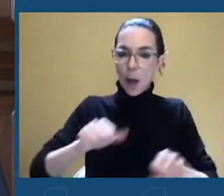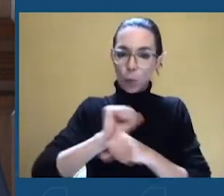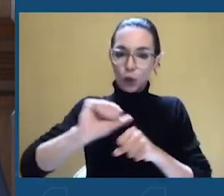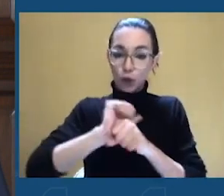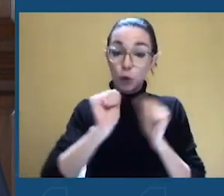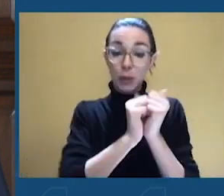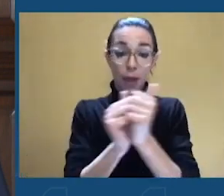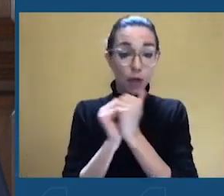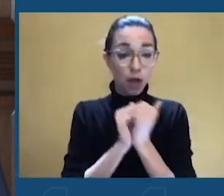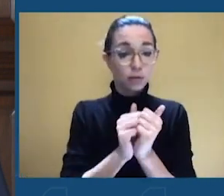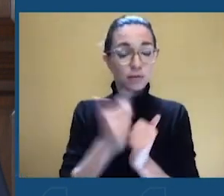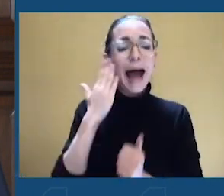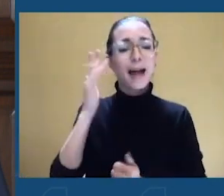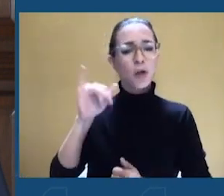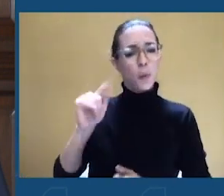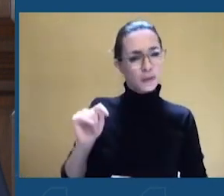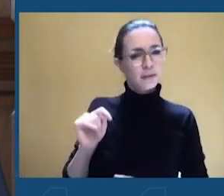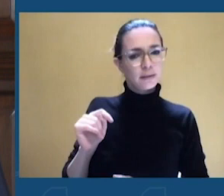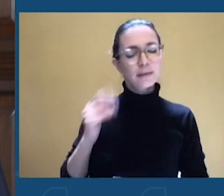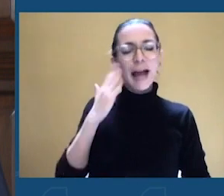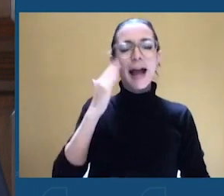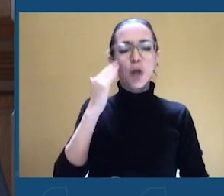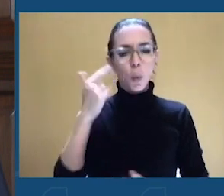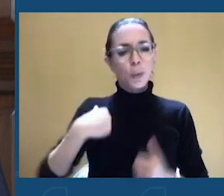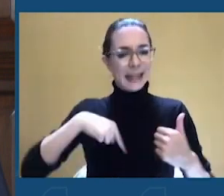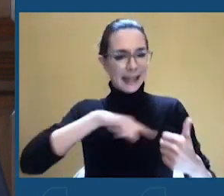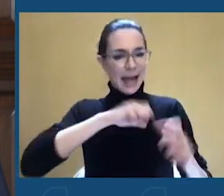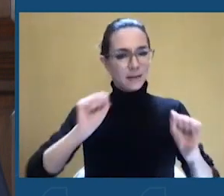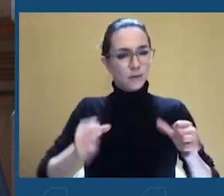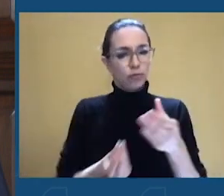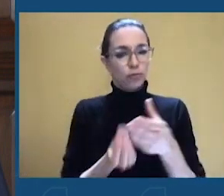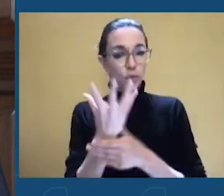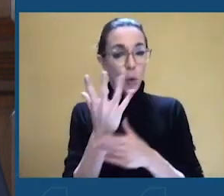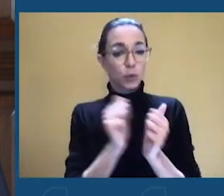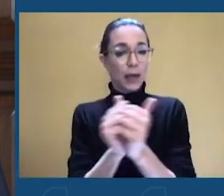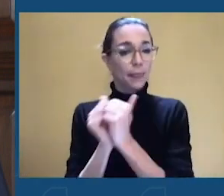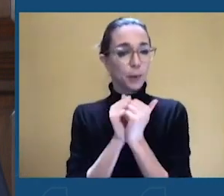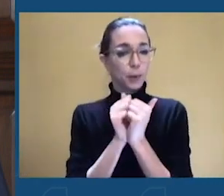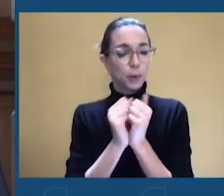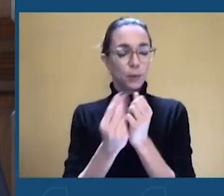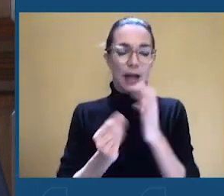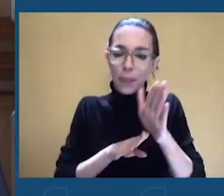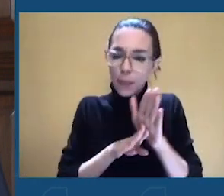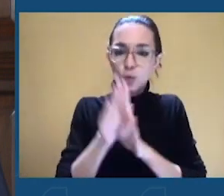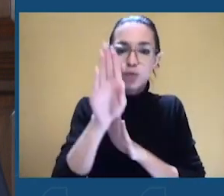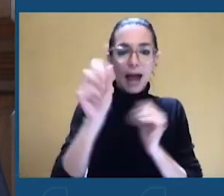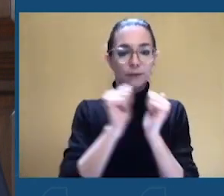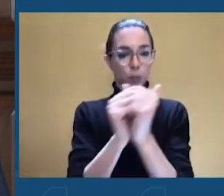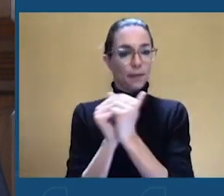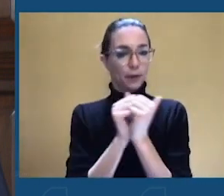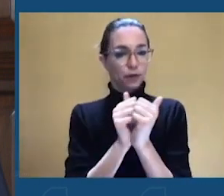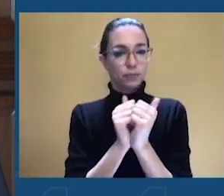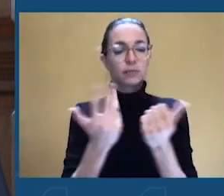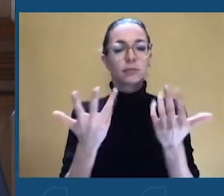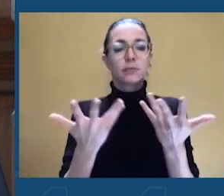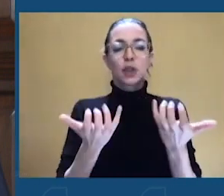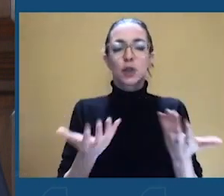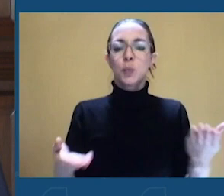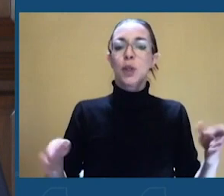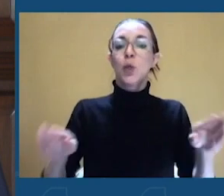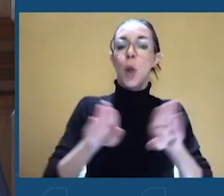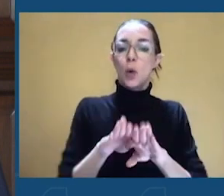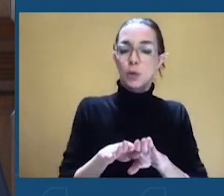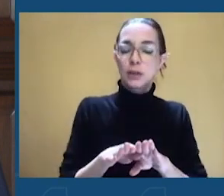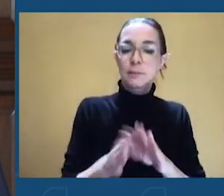know it. We can grow together, and we can thrive together. And I just want to close by once